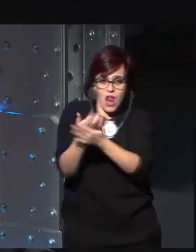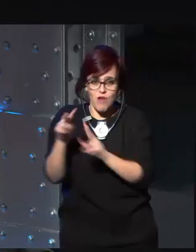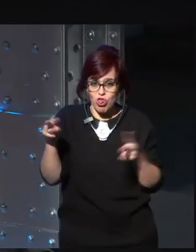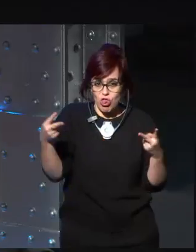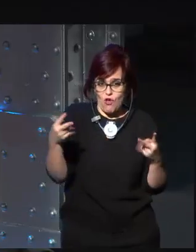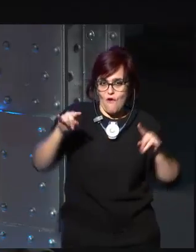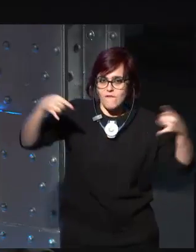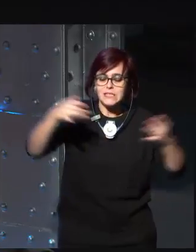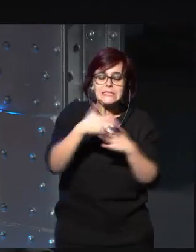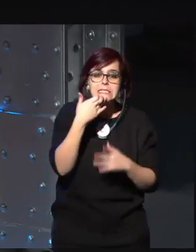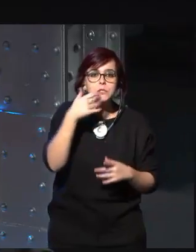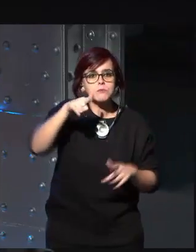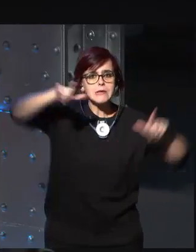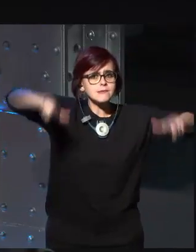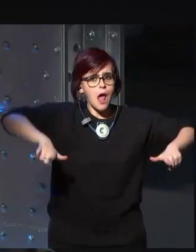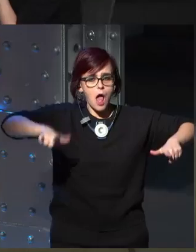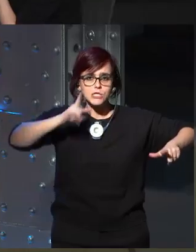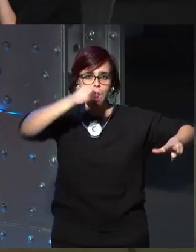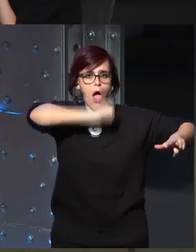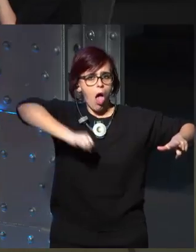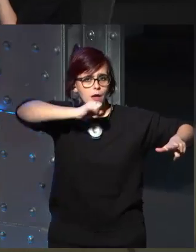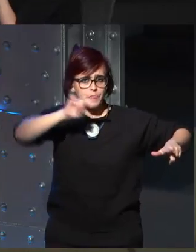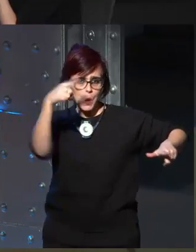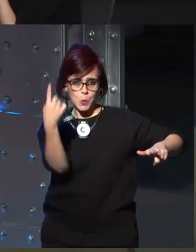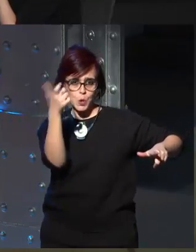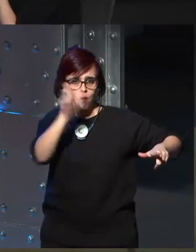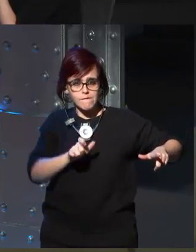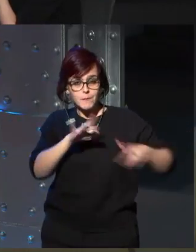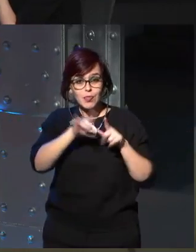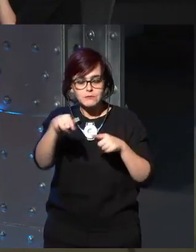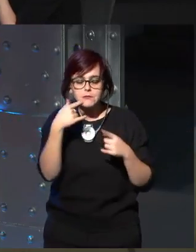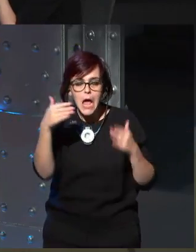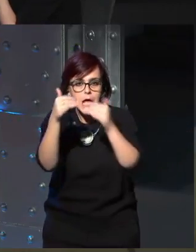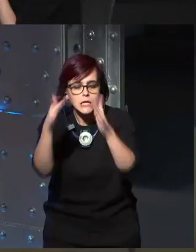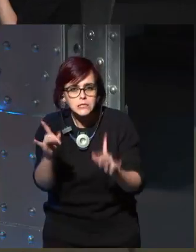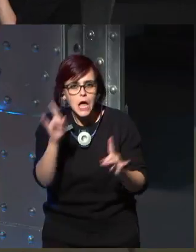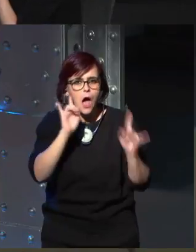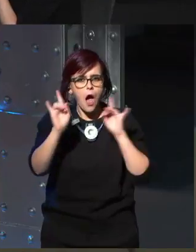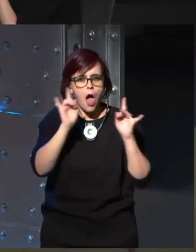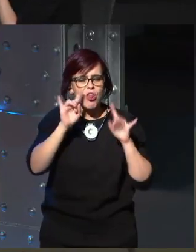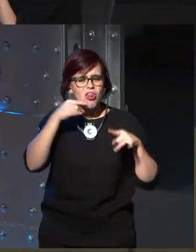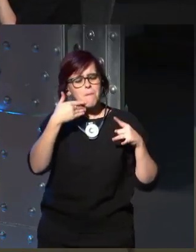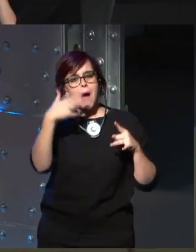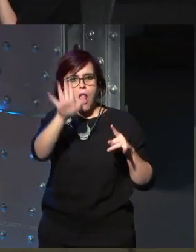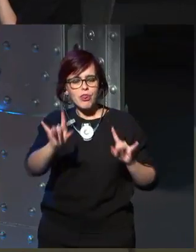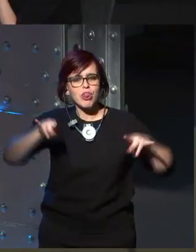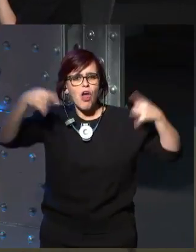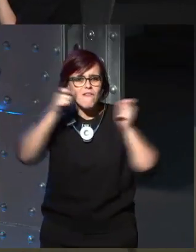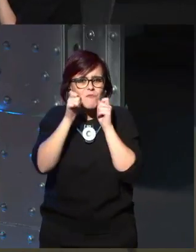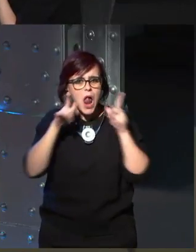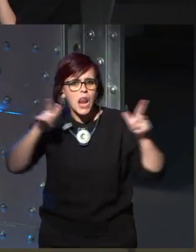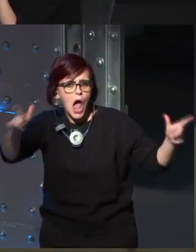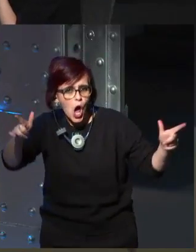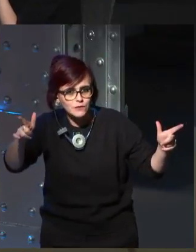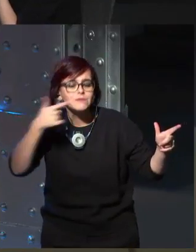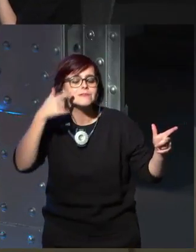still live in that rock and roll generation where now we no longer have as much of a fixation on the truth of a recording, but we